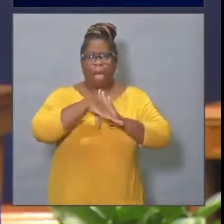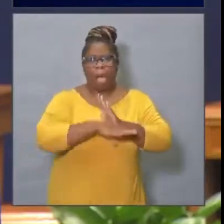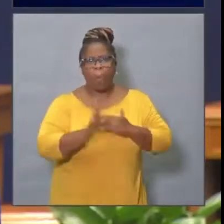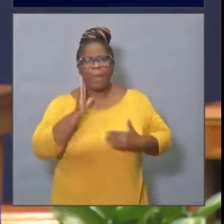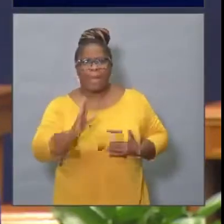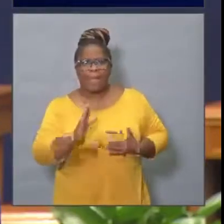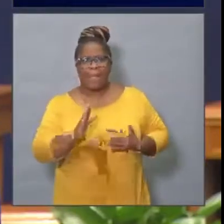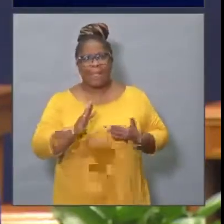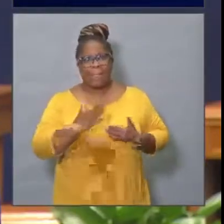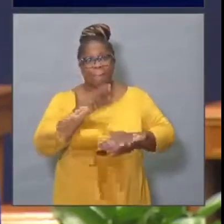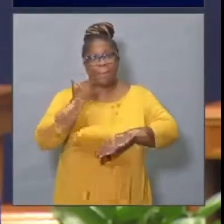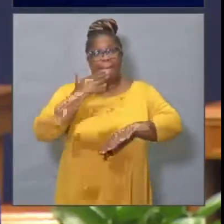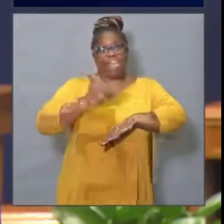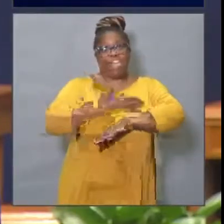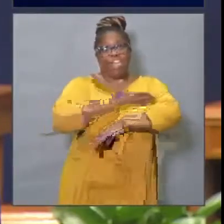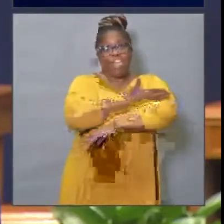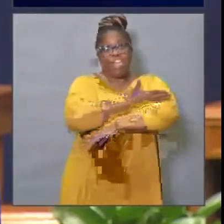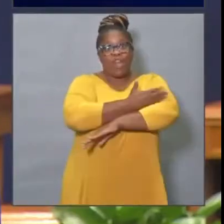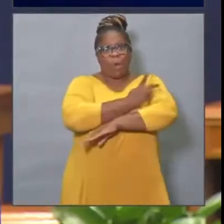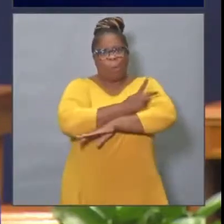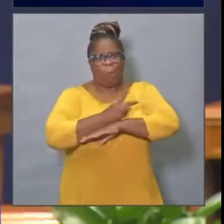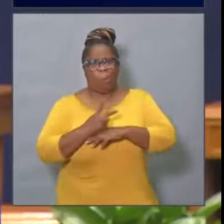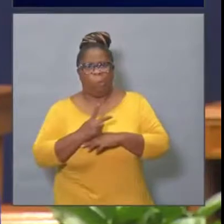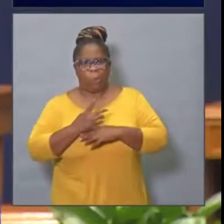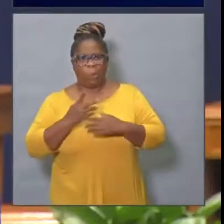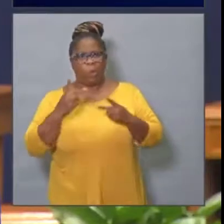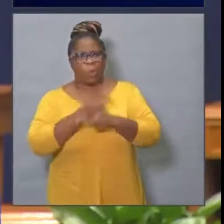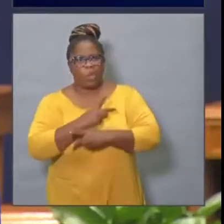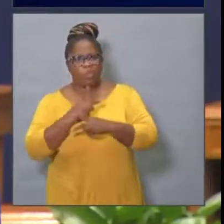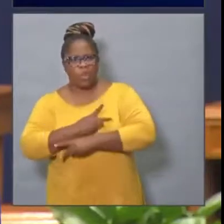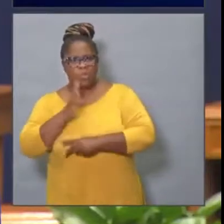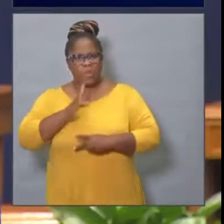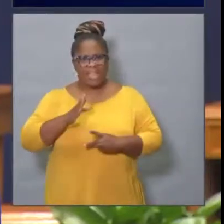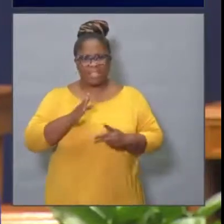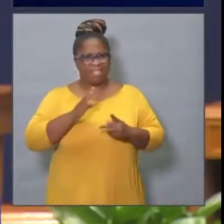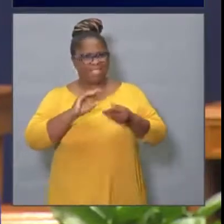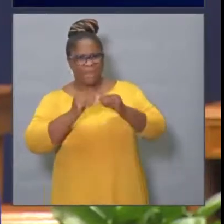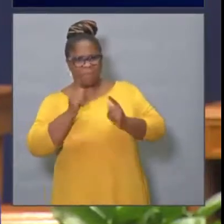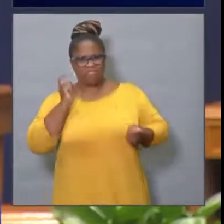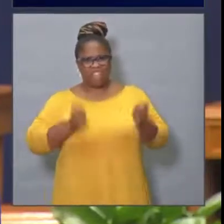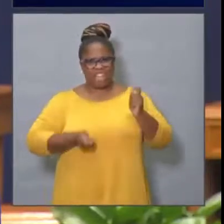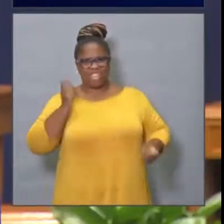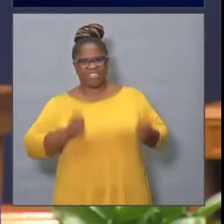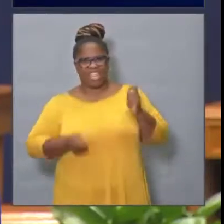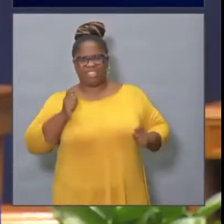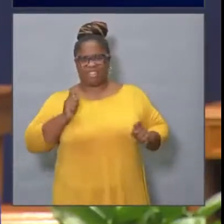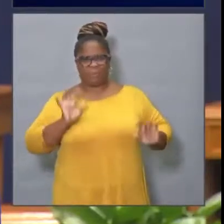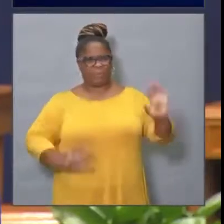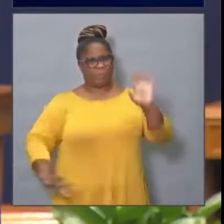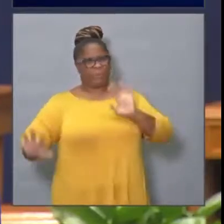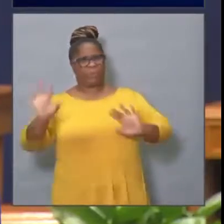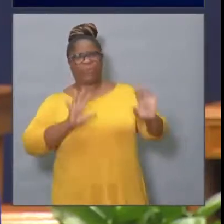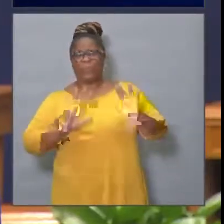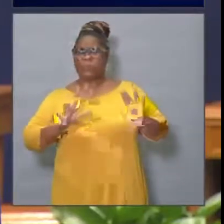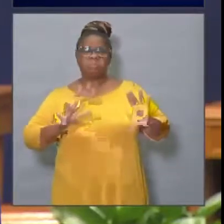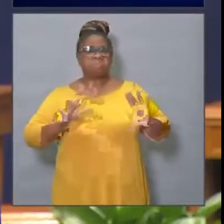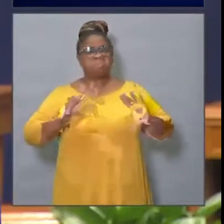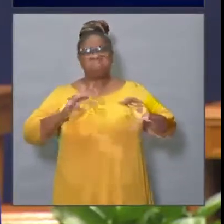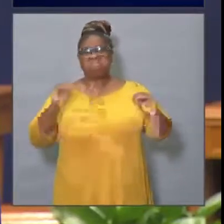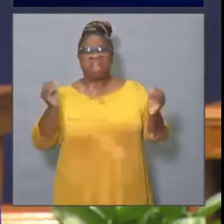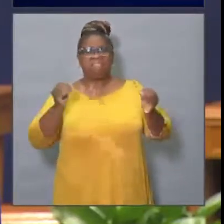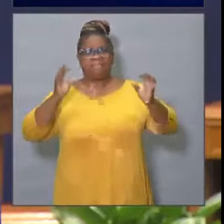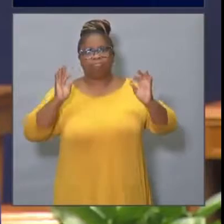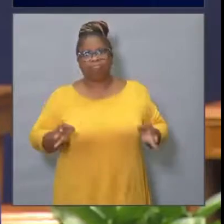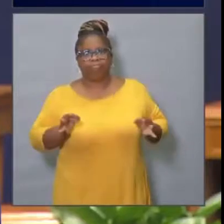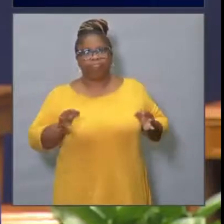down, inclines, falls, and leveling off, and each week the numbers seem to change. We are all in this time of uncertainty together.